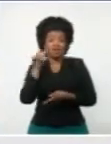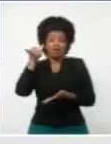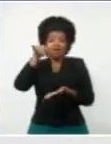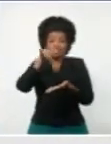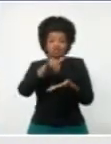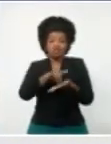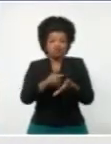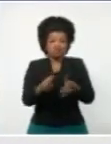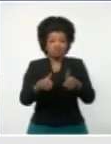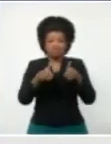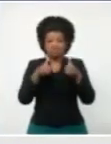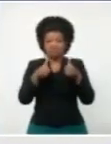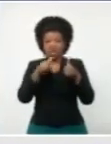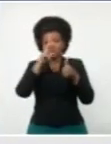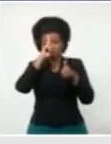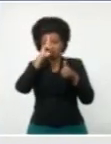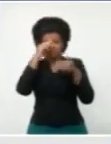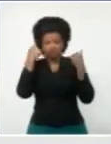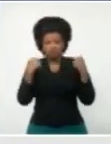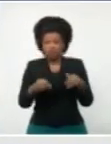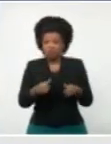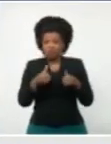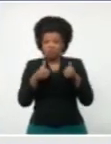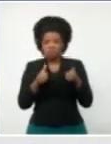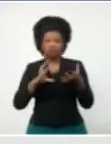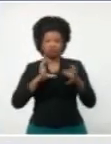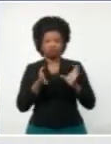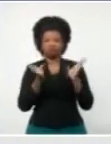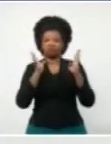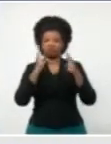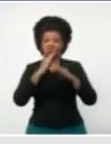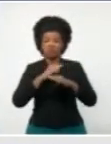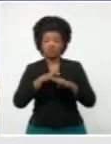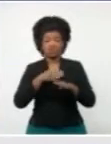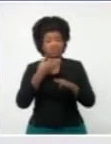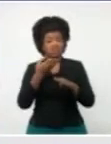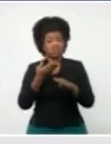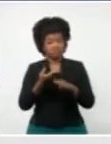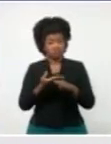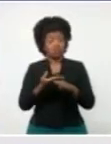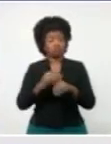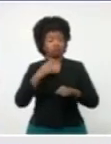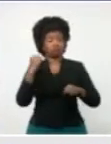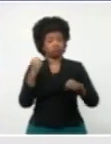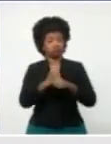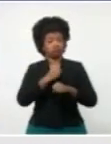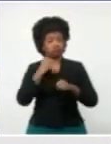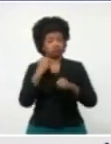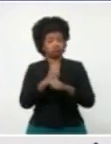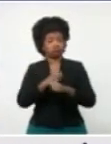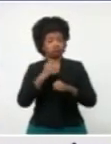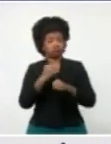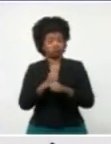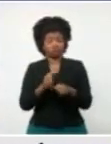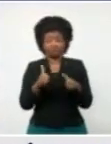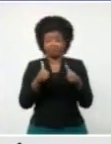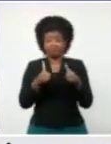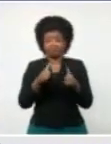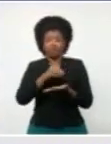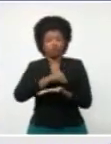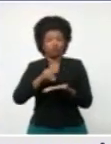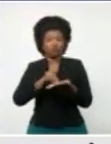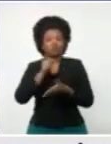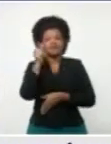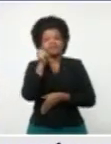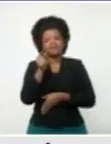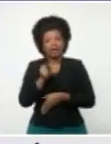and uncomplicated arrival yesterday of the 52 collaborators who remained in the